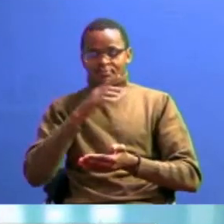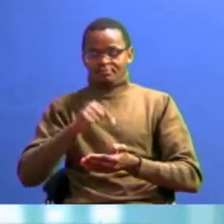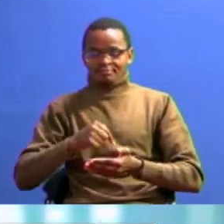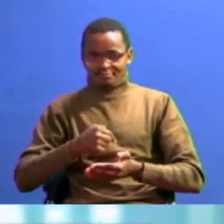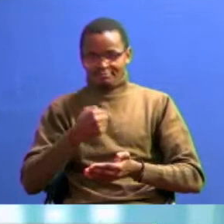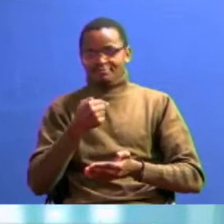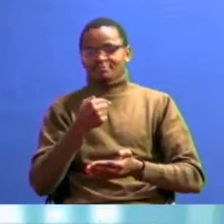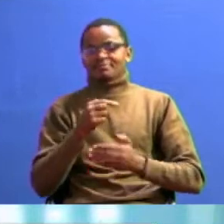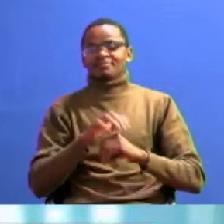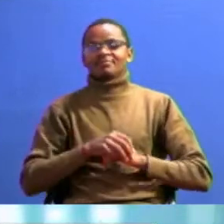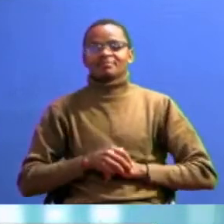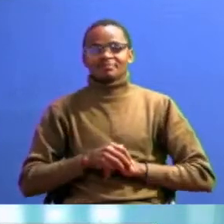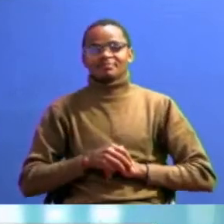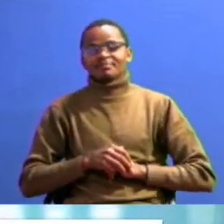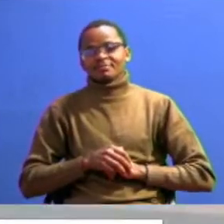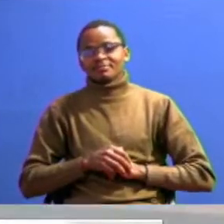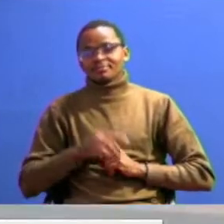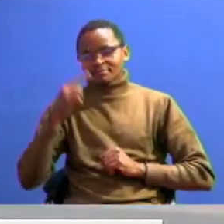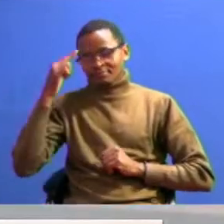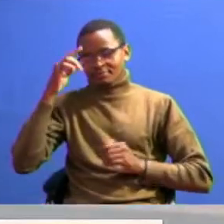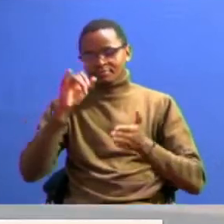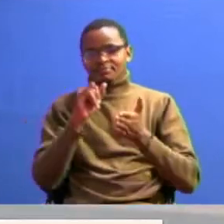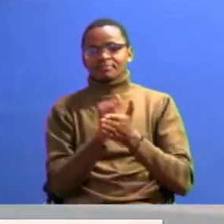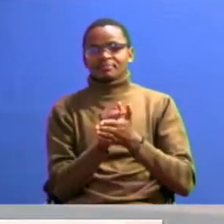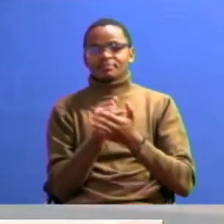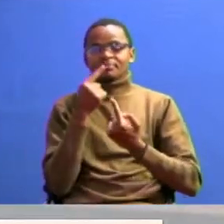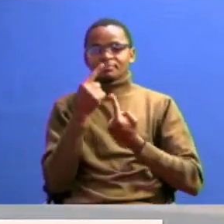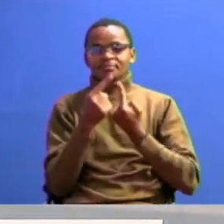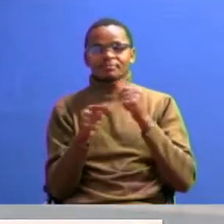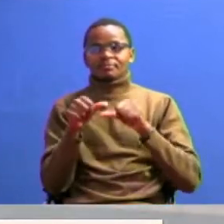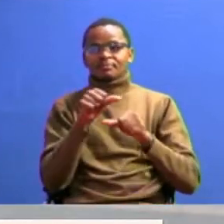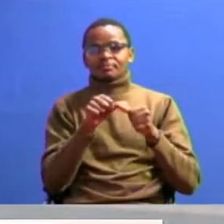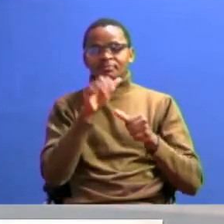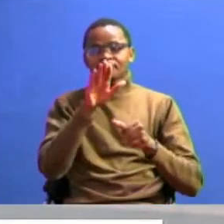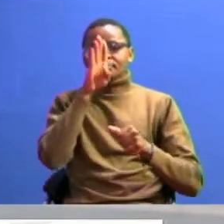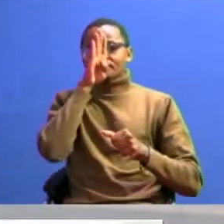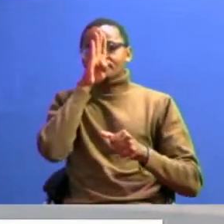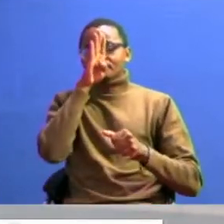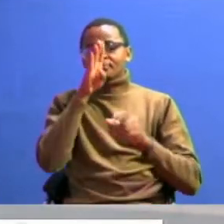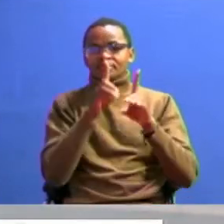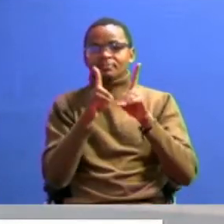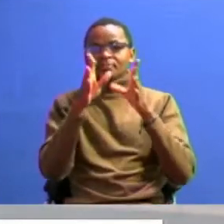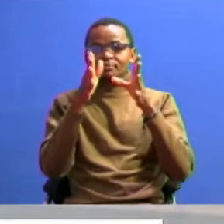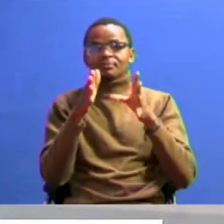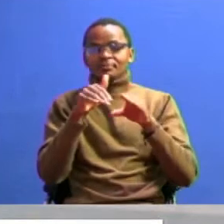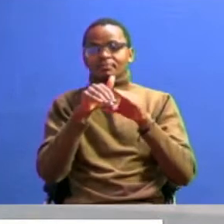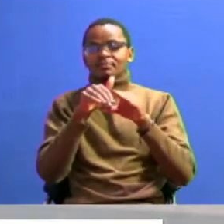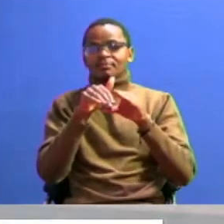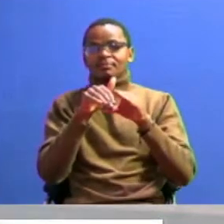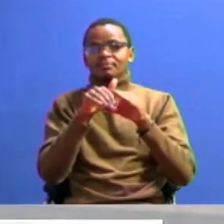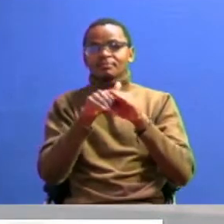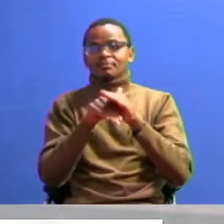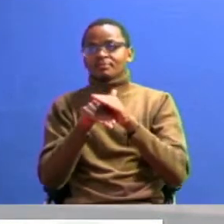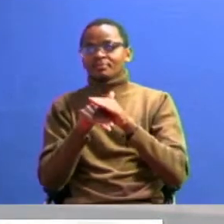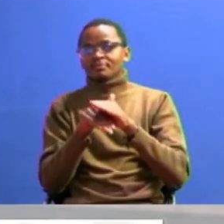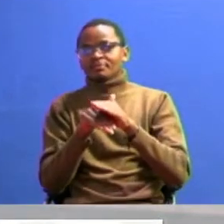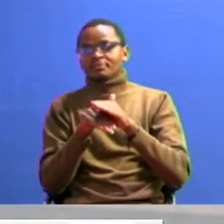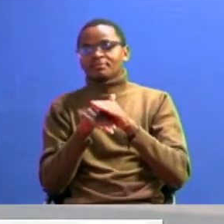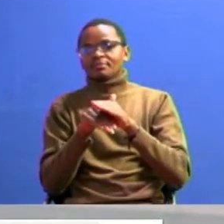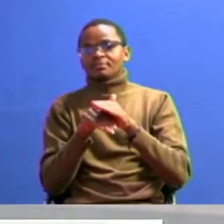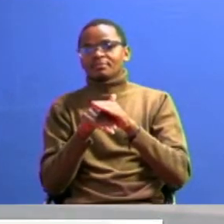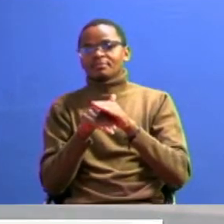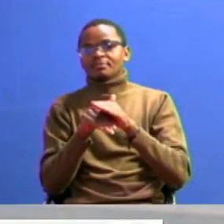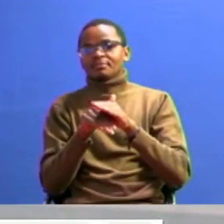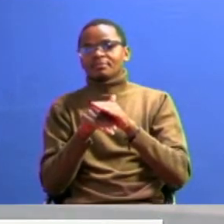Thank you. Thank you so much for that. You've spoken about you being a director in, or rather a